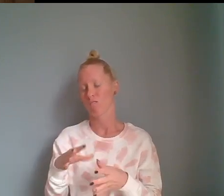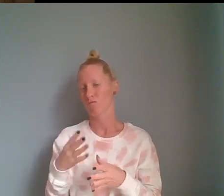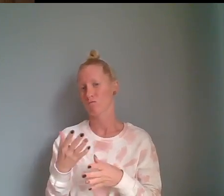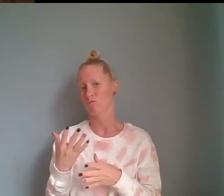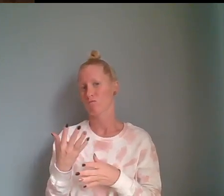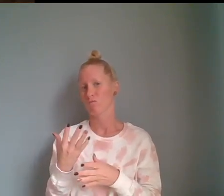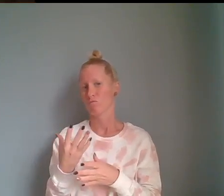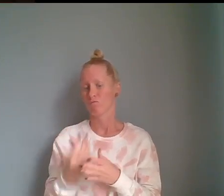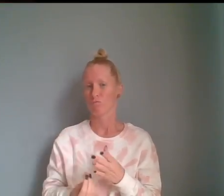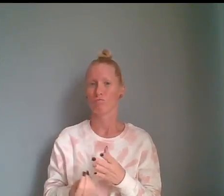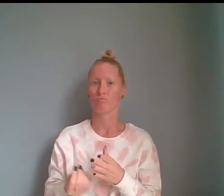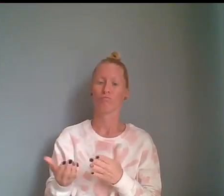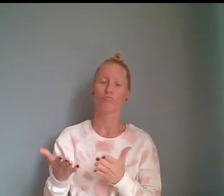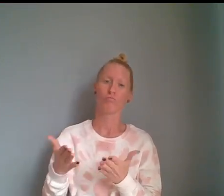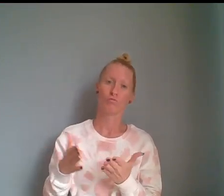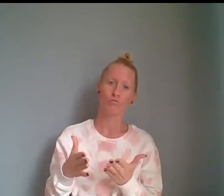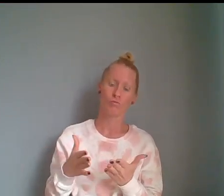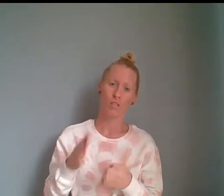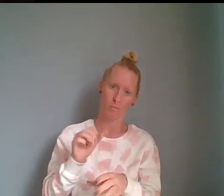job loss.